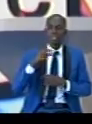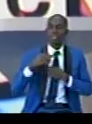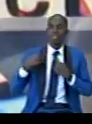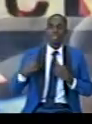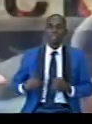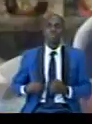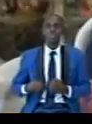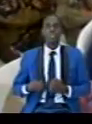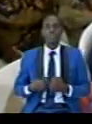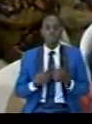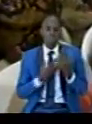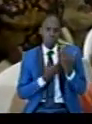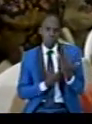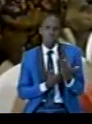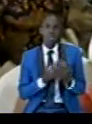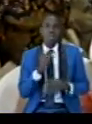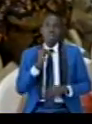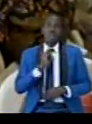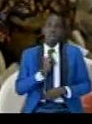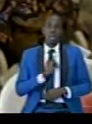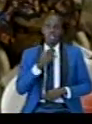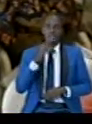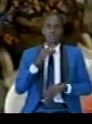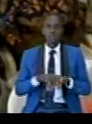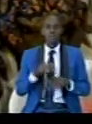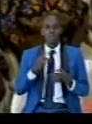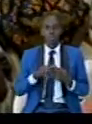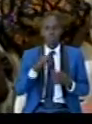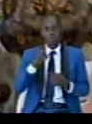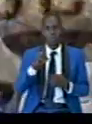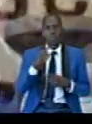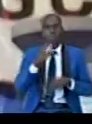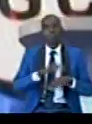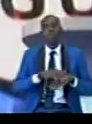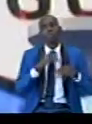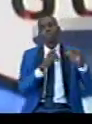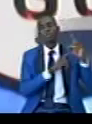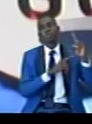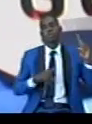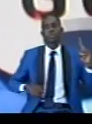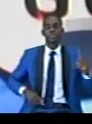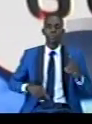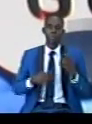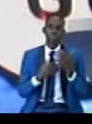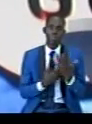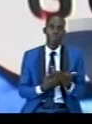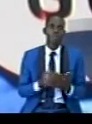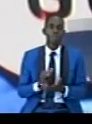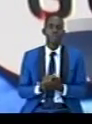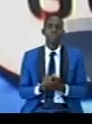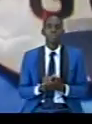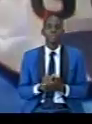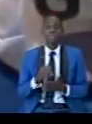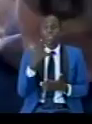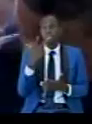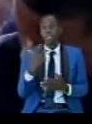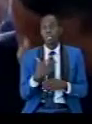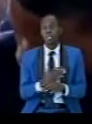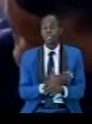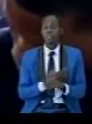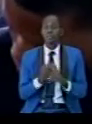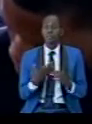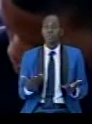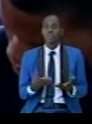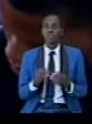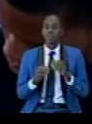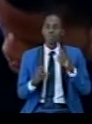heart. Wait, I say, on the Lord. Three things we're looking at. Number one, walking with